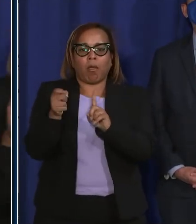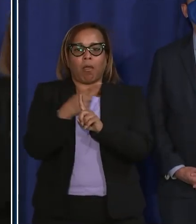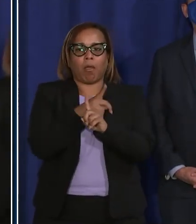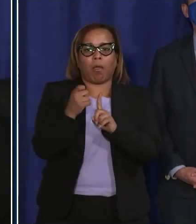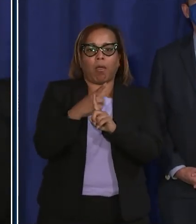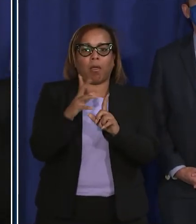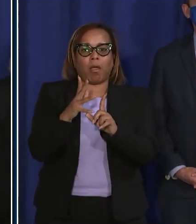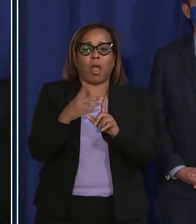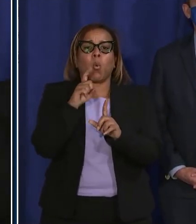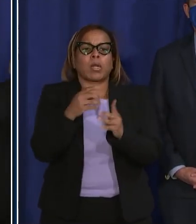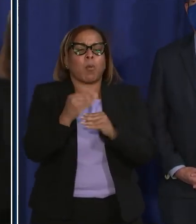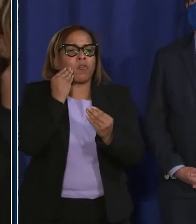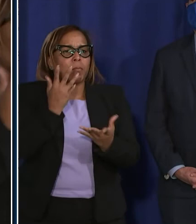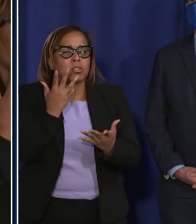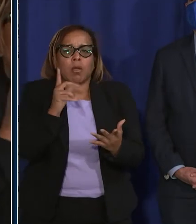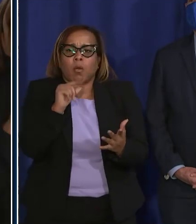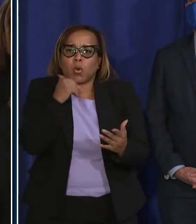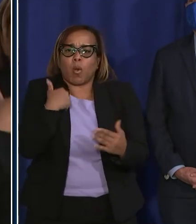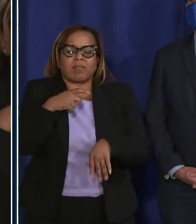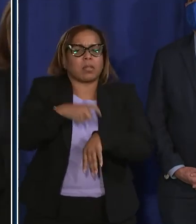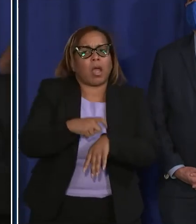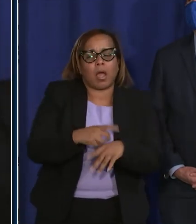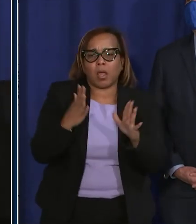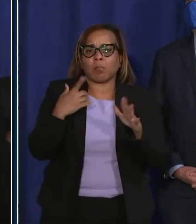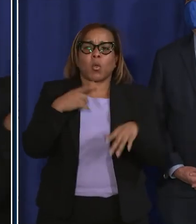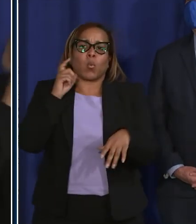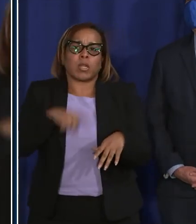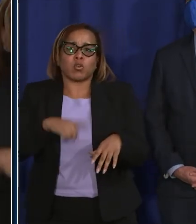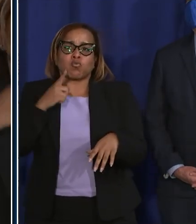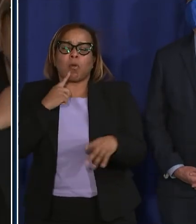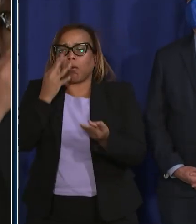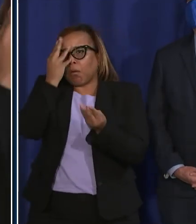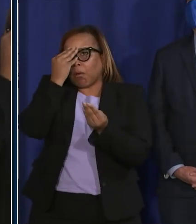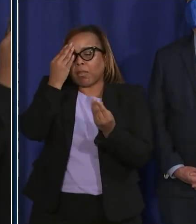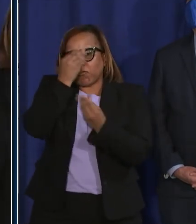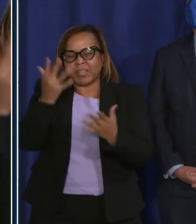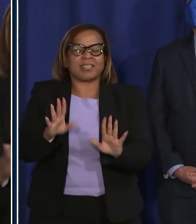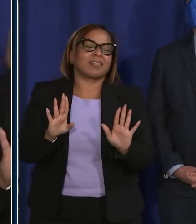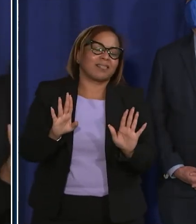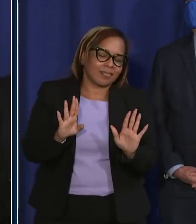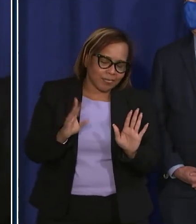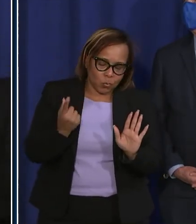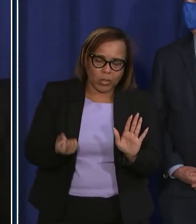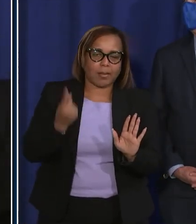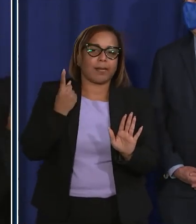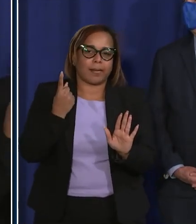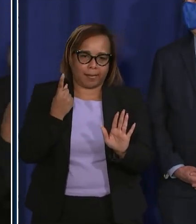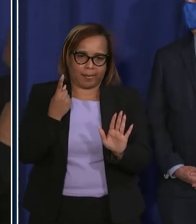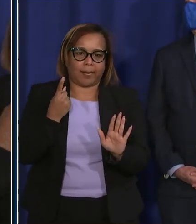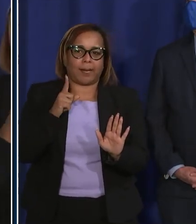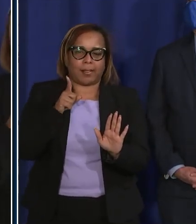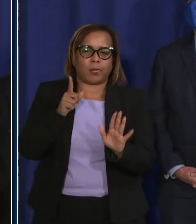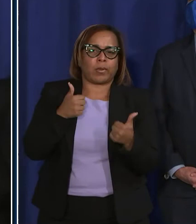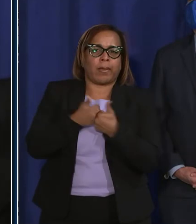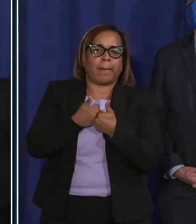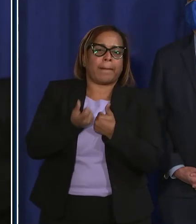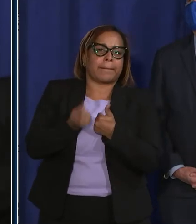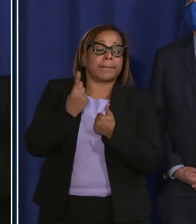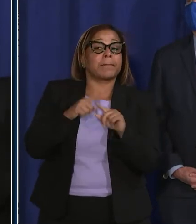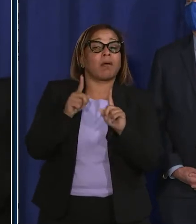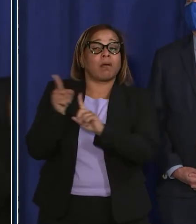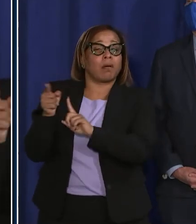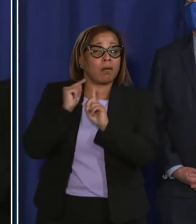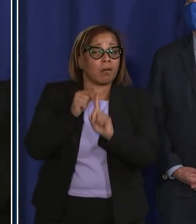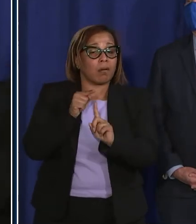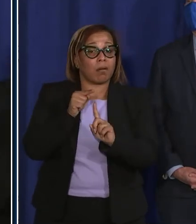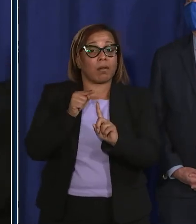We need more information. We don't have time. We need to consume the information. Look, we get what the game is. But the bottom line